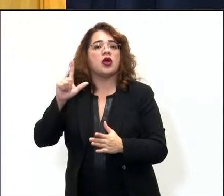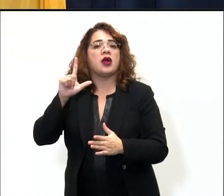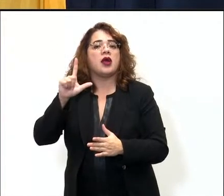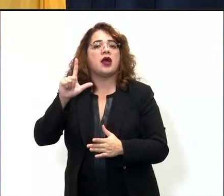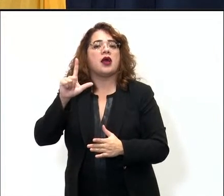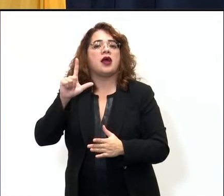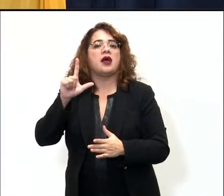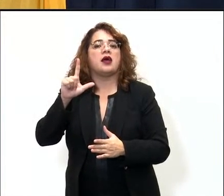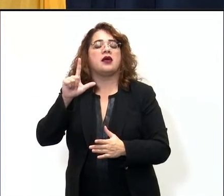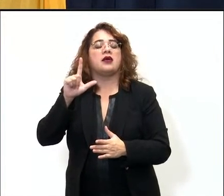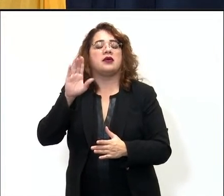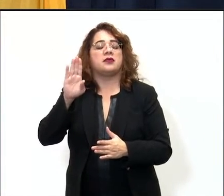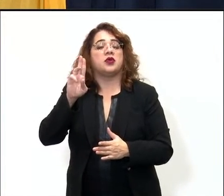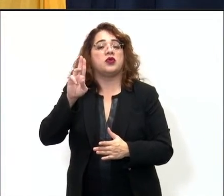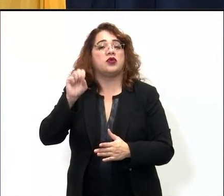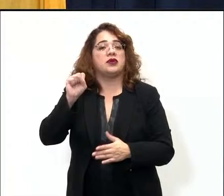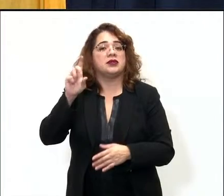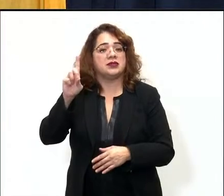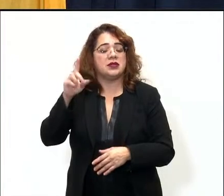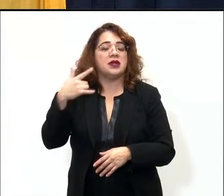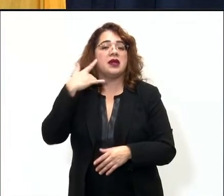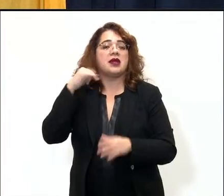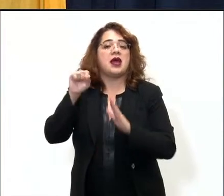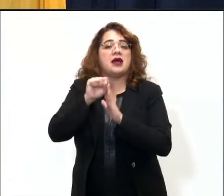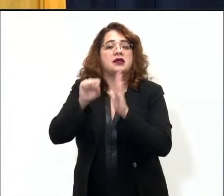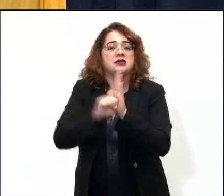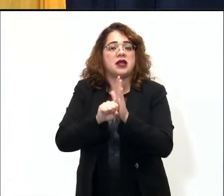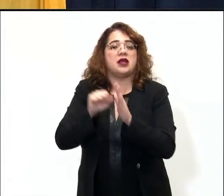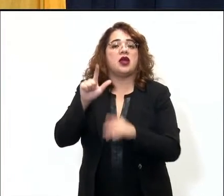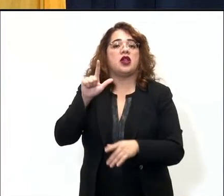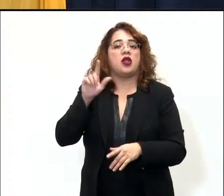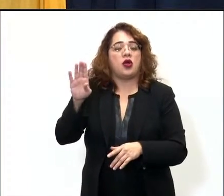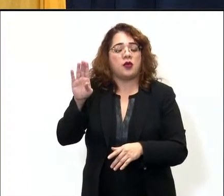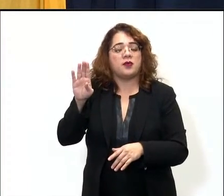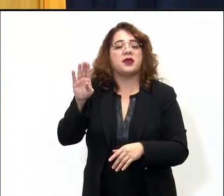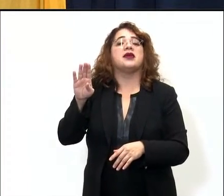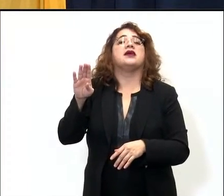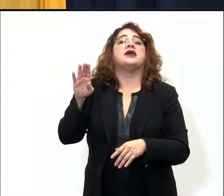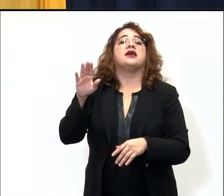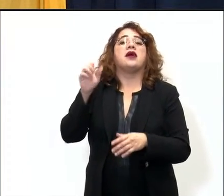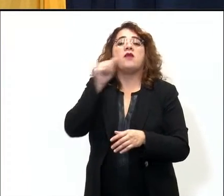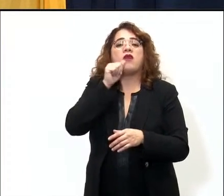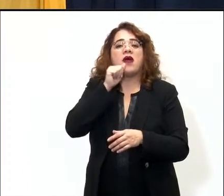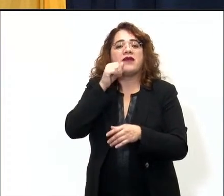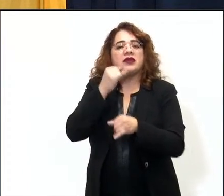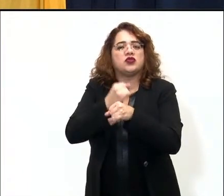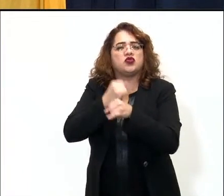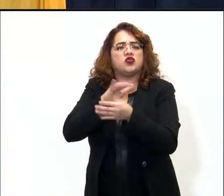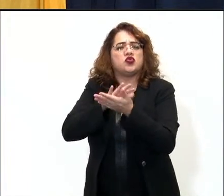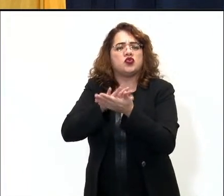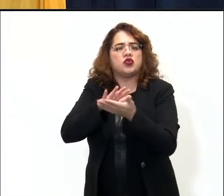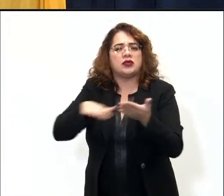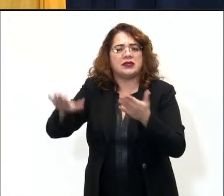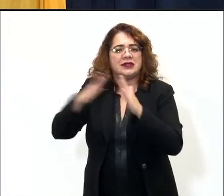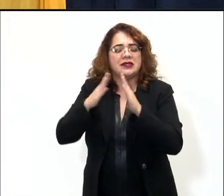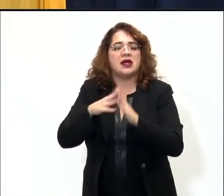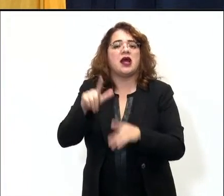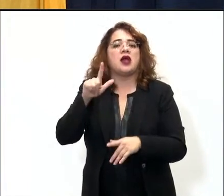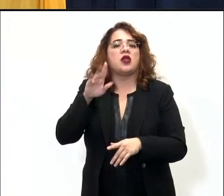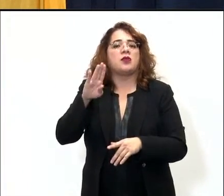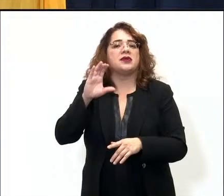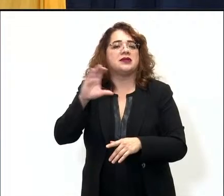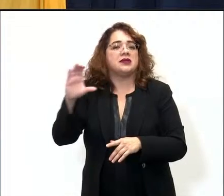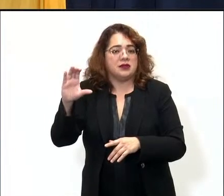Unified, Long Beach City College, Cal State Long Beach, and our private institutions in the city. It includes our